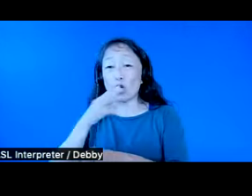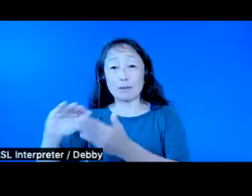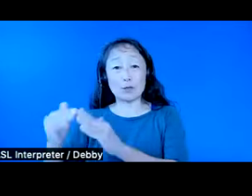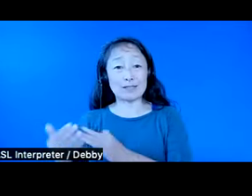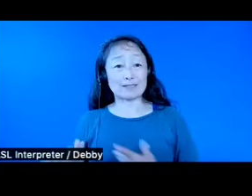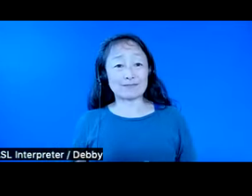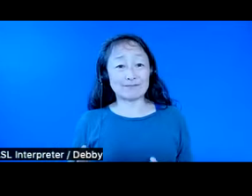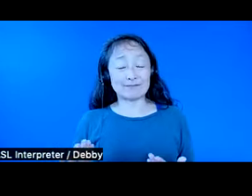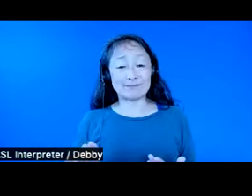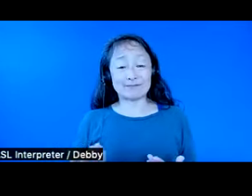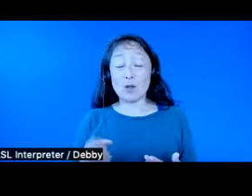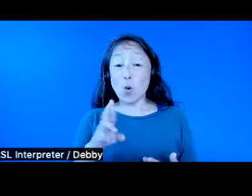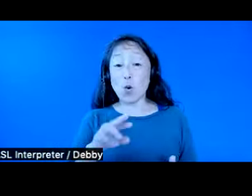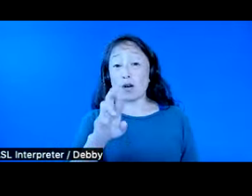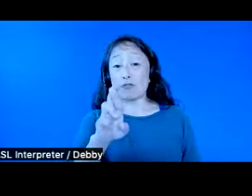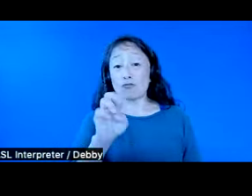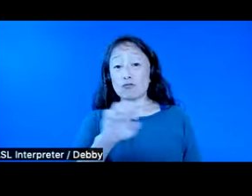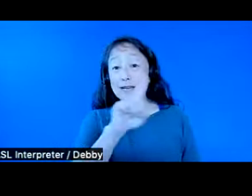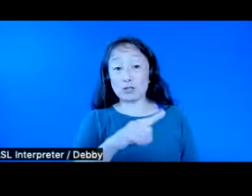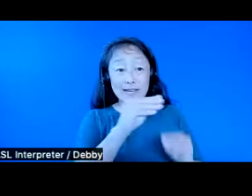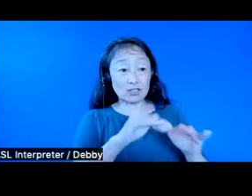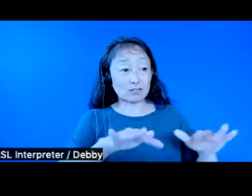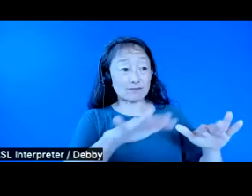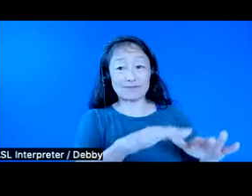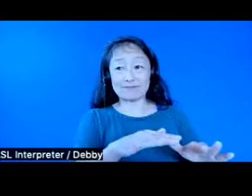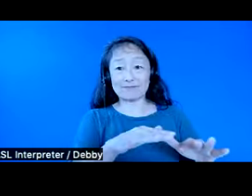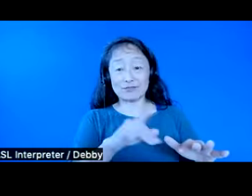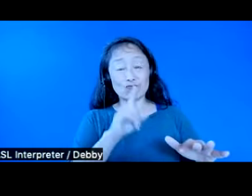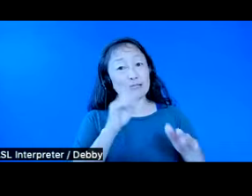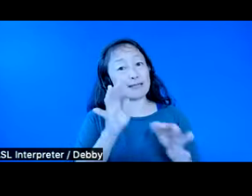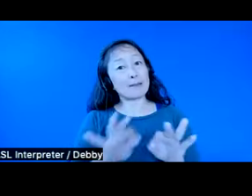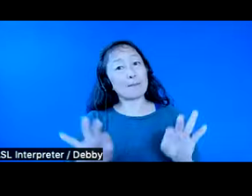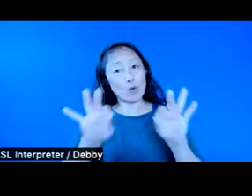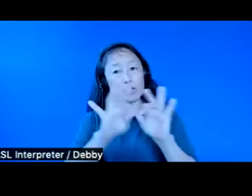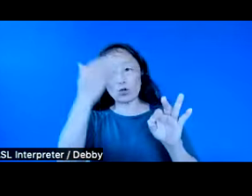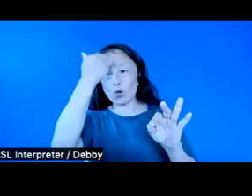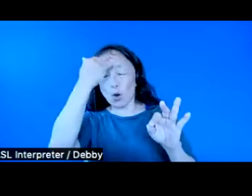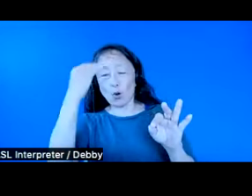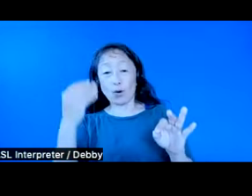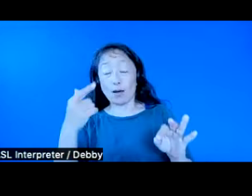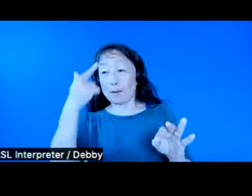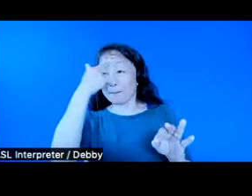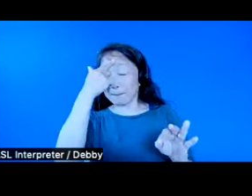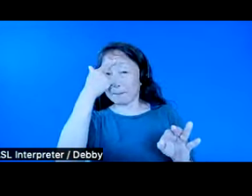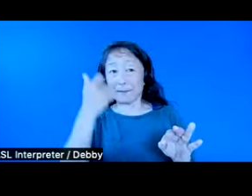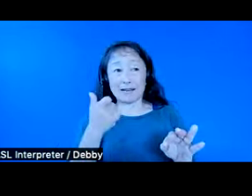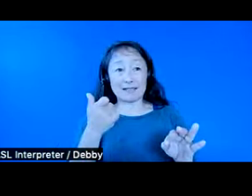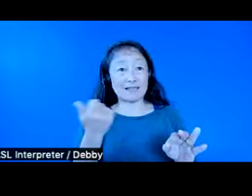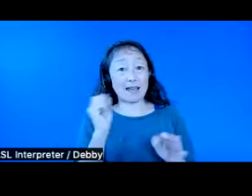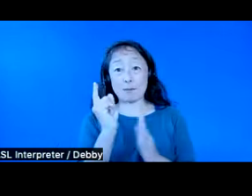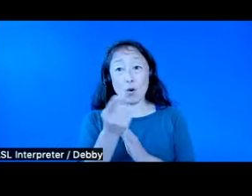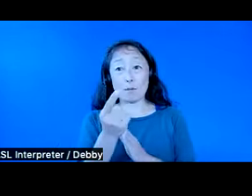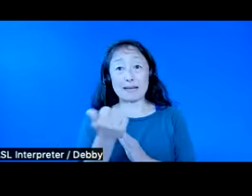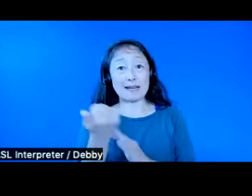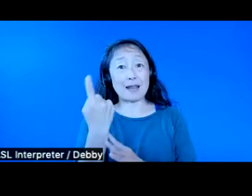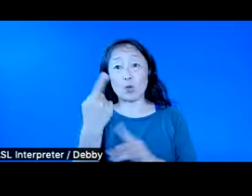these things matter at the same time, equally, because at any moment, this diversity could walk in the door and ask for help, and we have to be